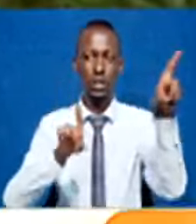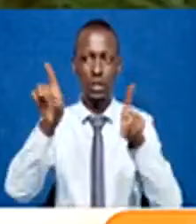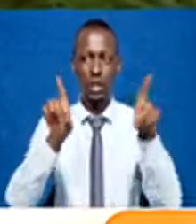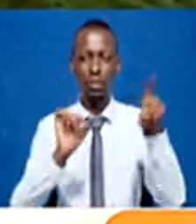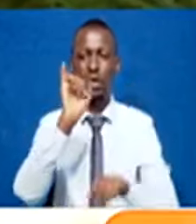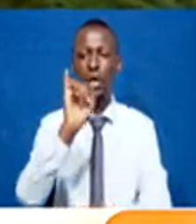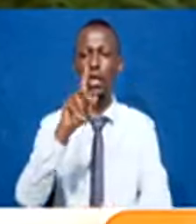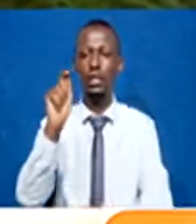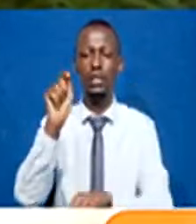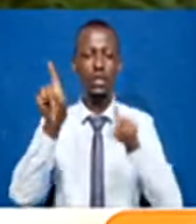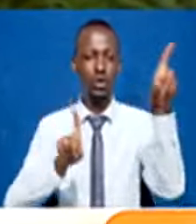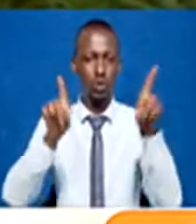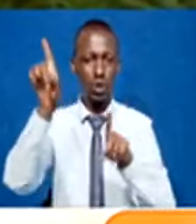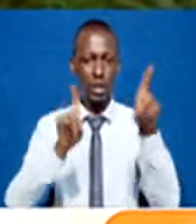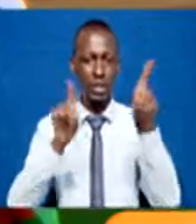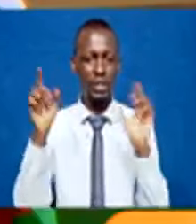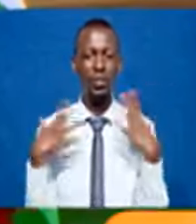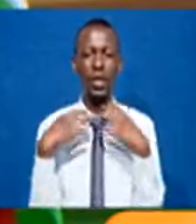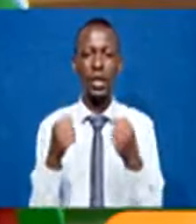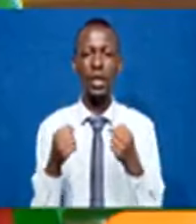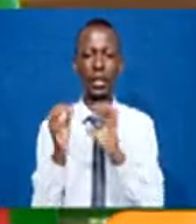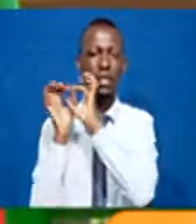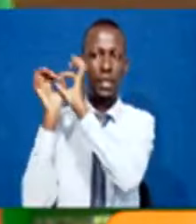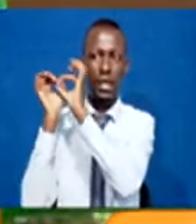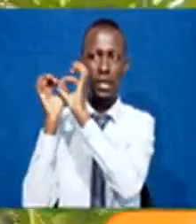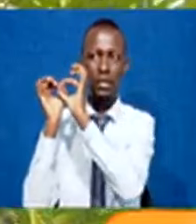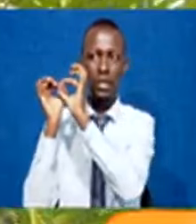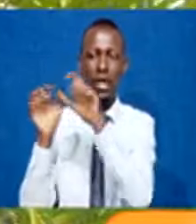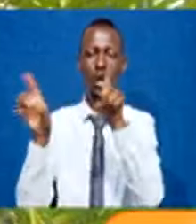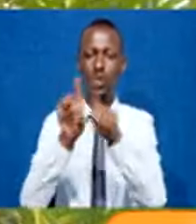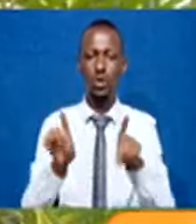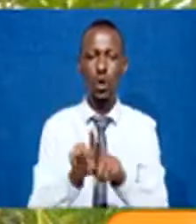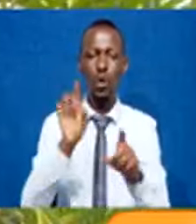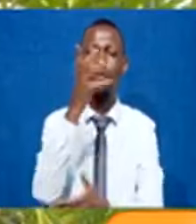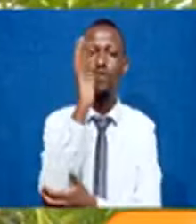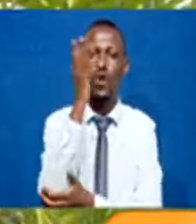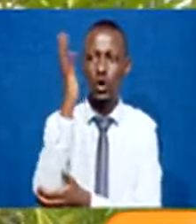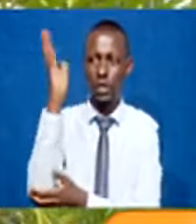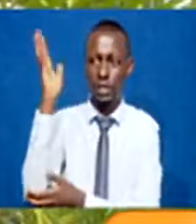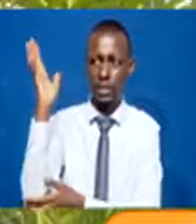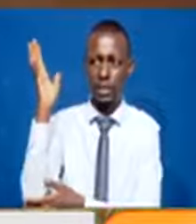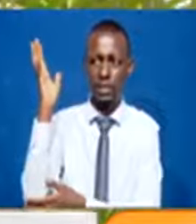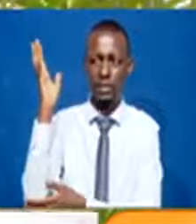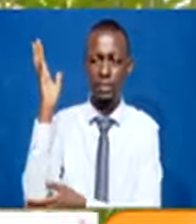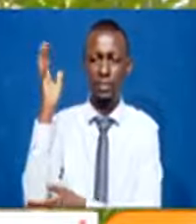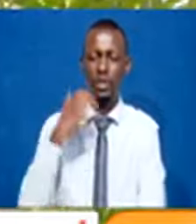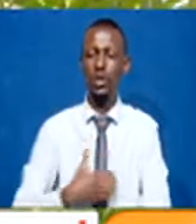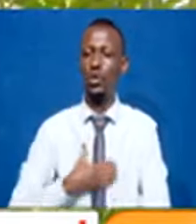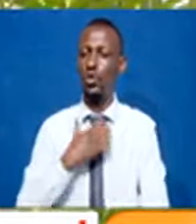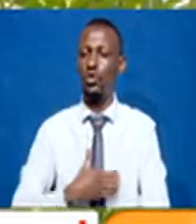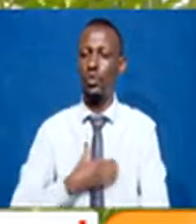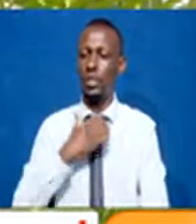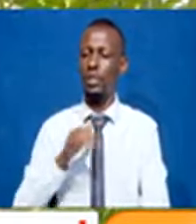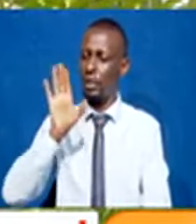ICT, tourism, health, culture and forestry. Your visit, my brother, Excellency, has reminded